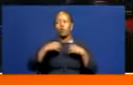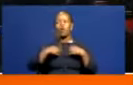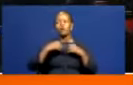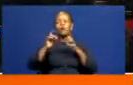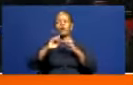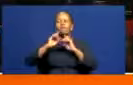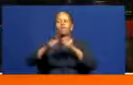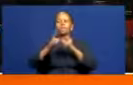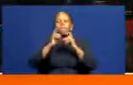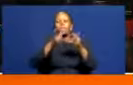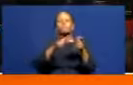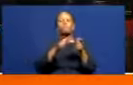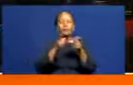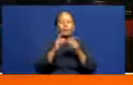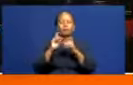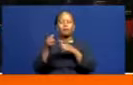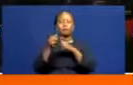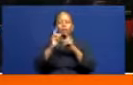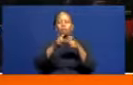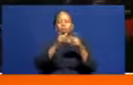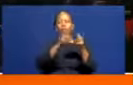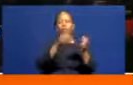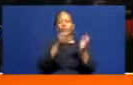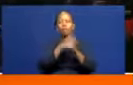the presentation of awards.